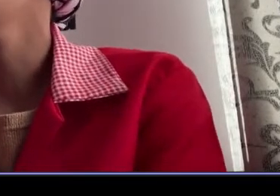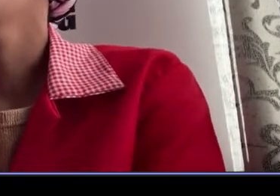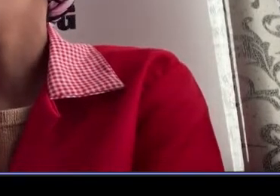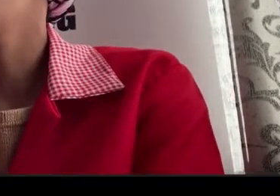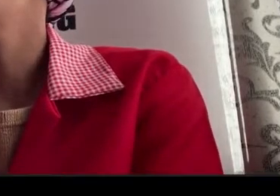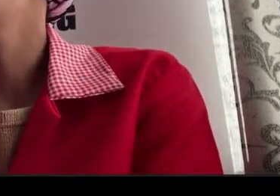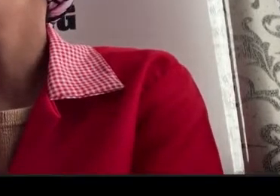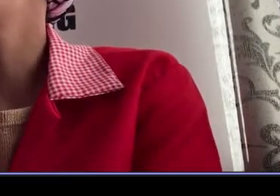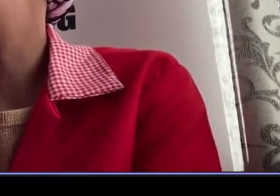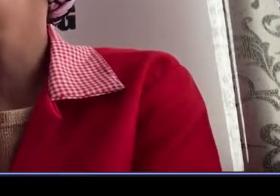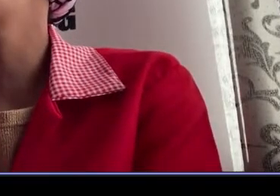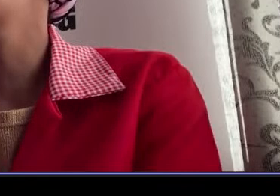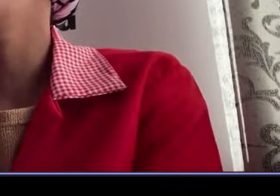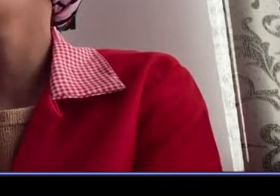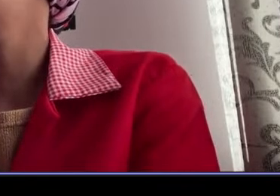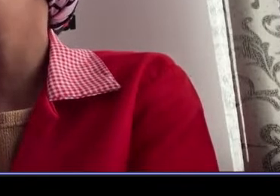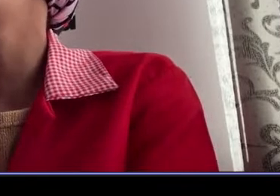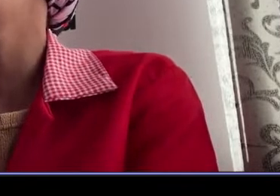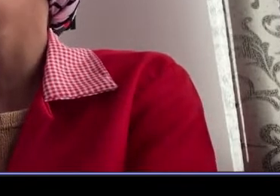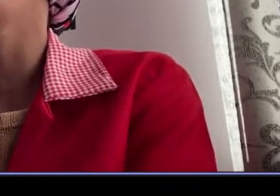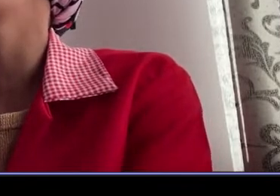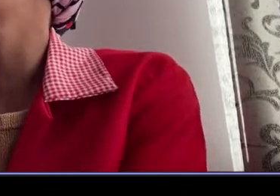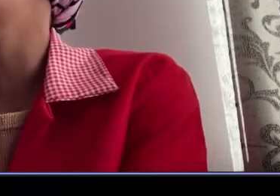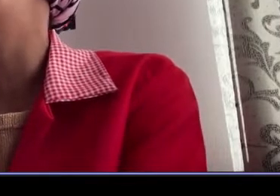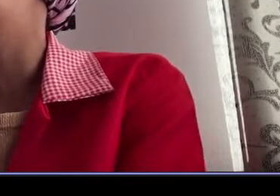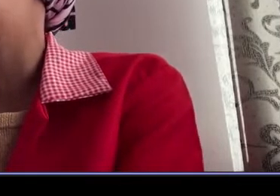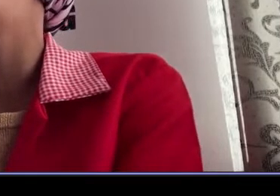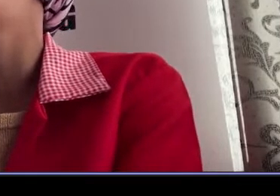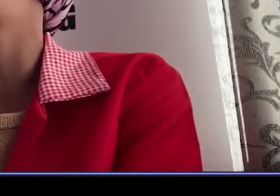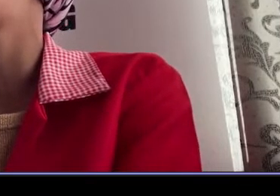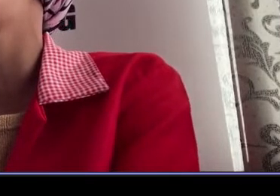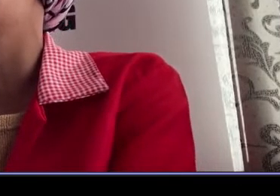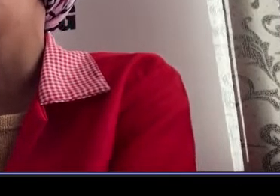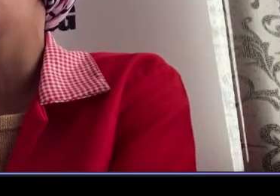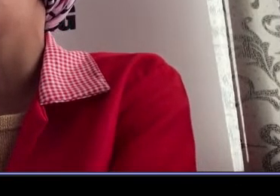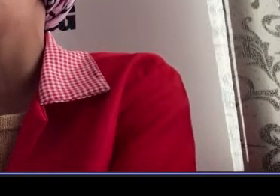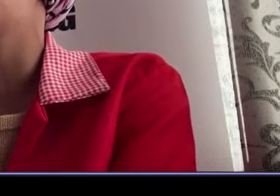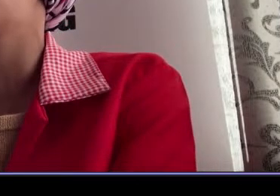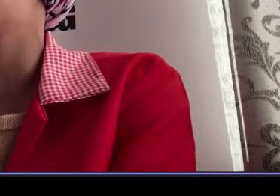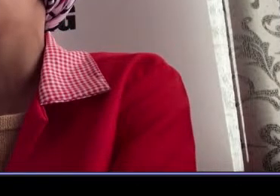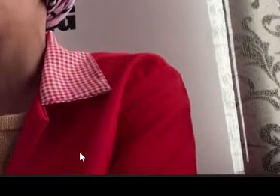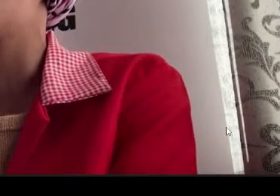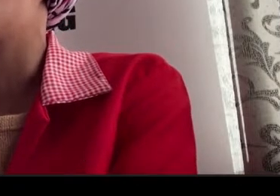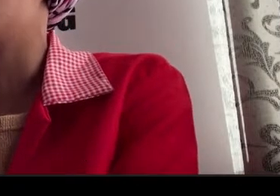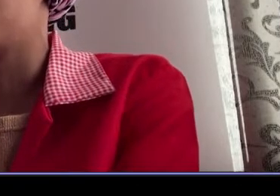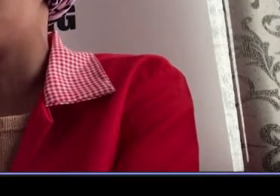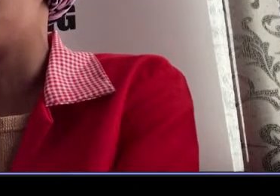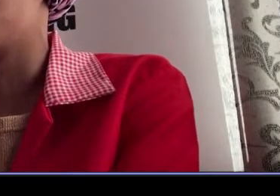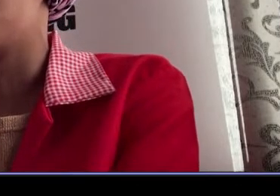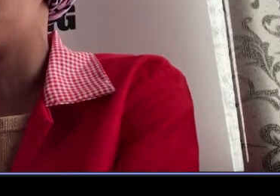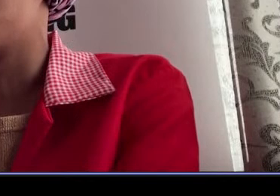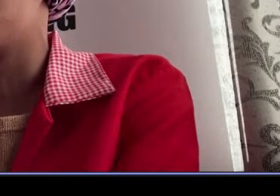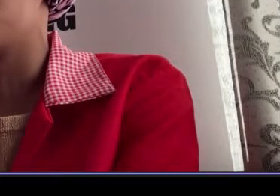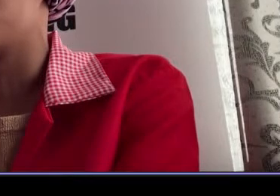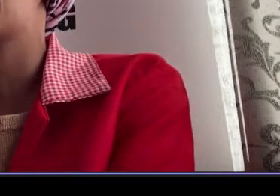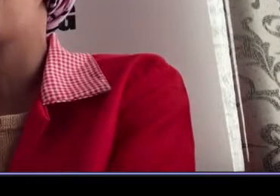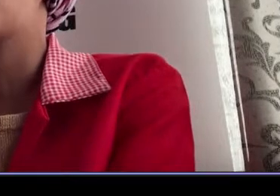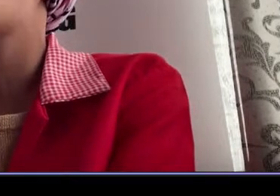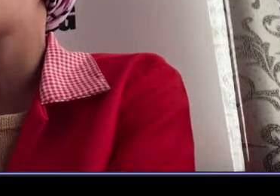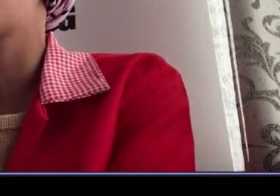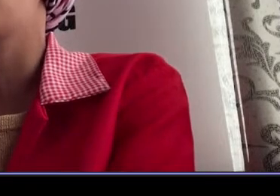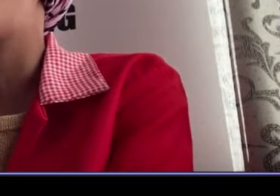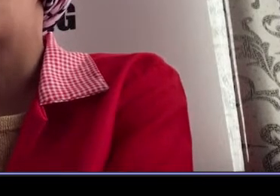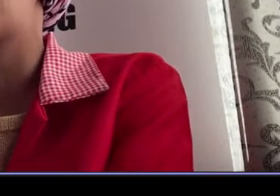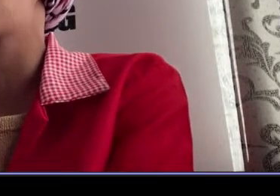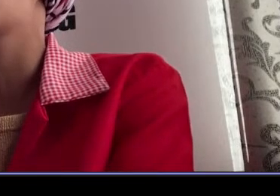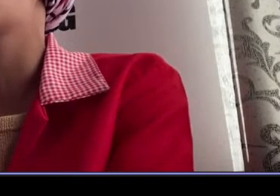individuals. Oversight on compliance and accountability and improved inputs over departmental